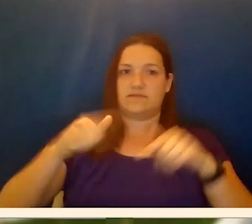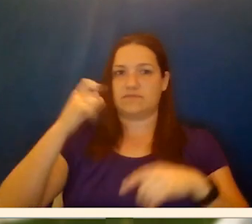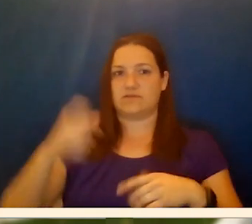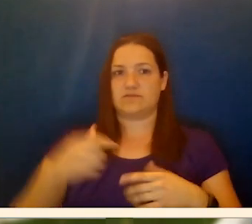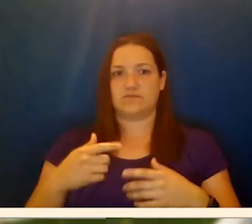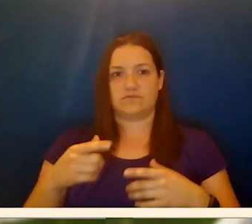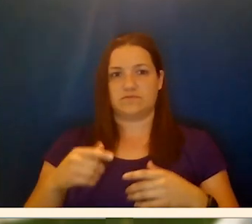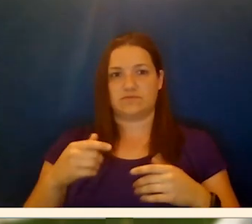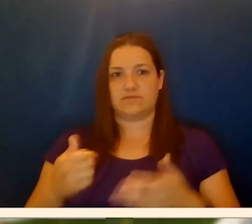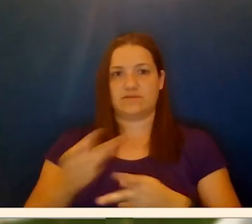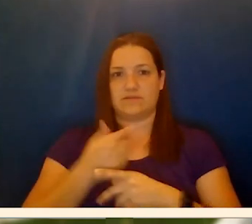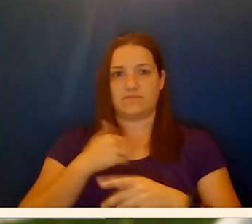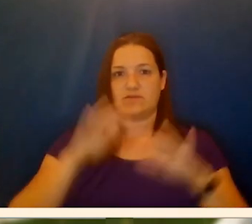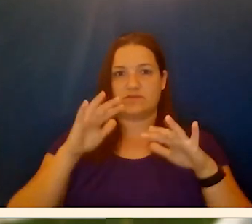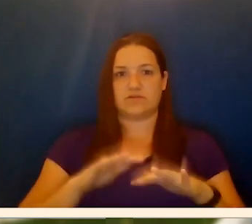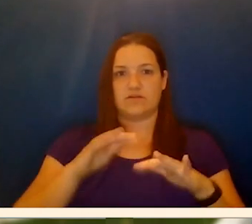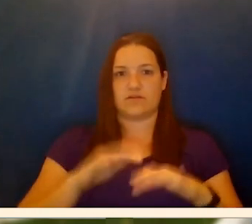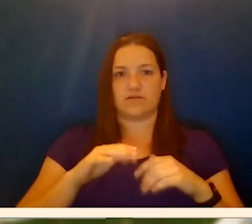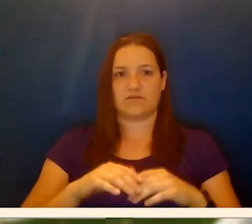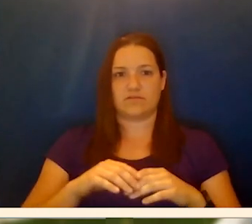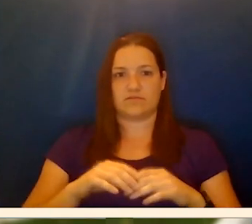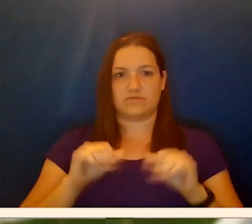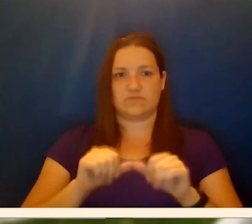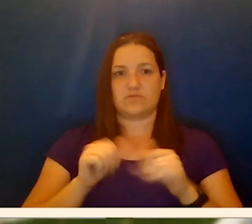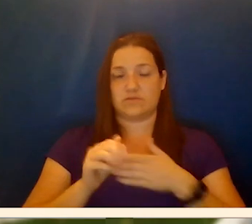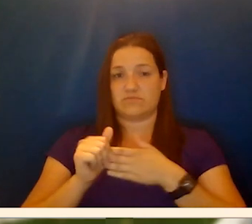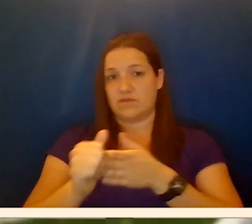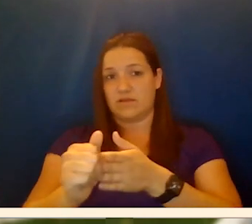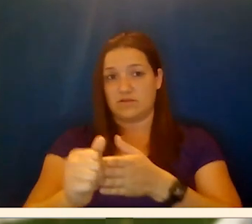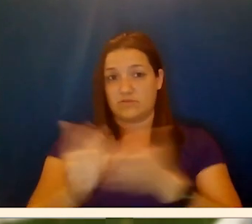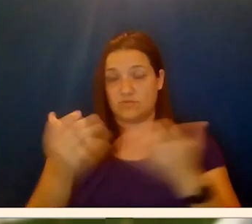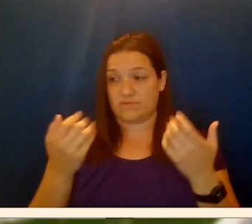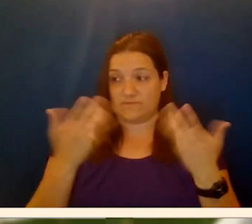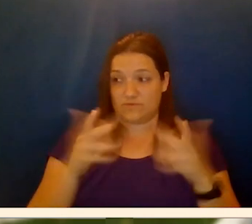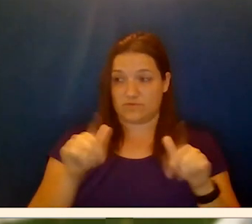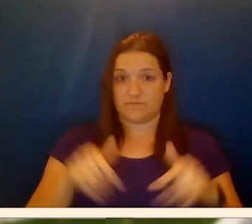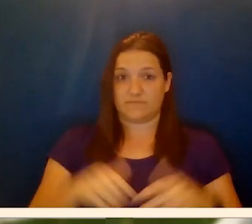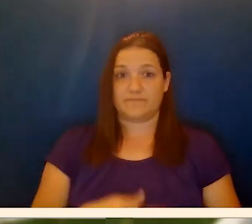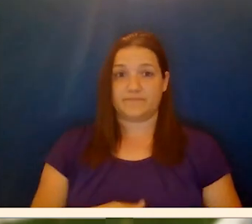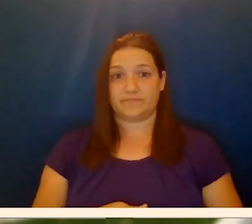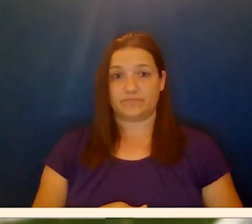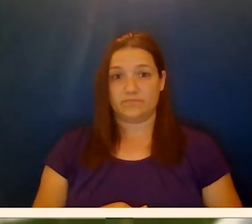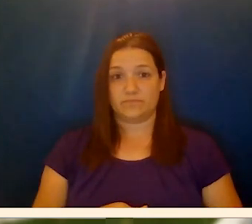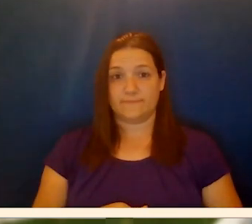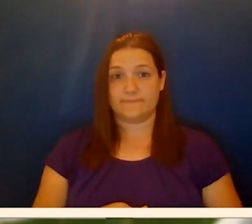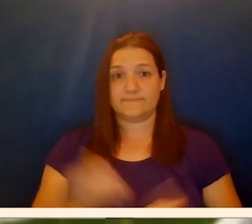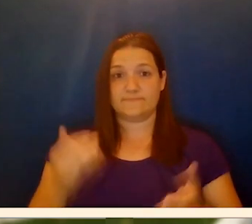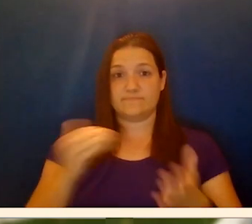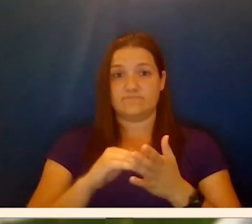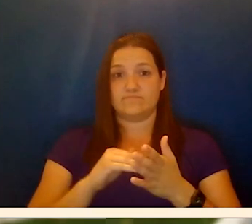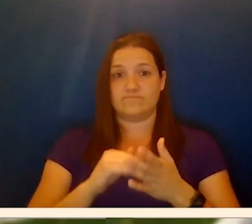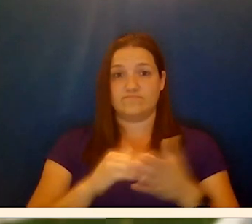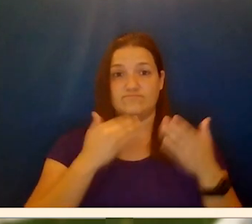us calm and steering in the right direction. So would you like to close us out? Again, Deborah, thank you.